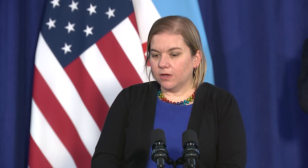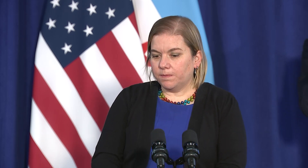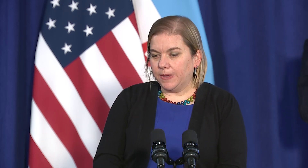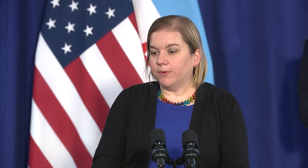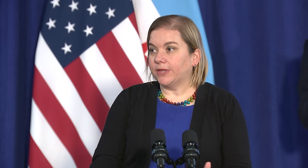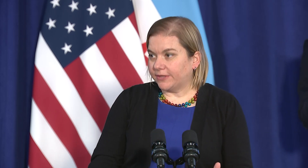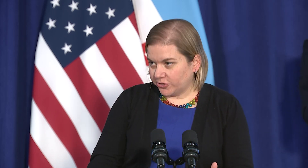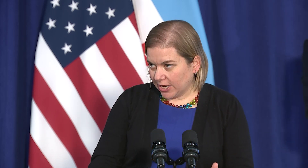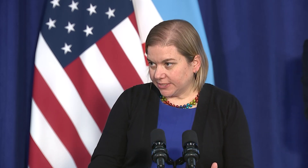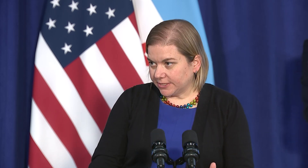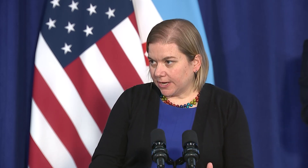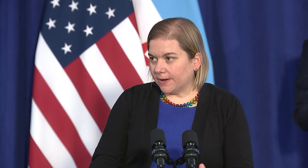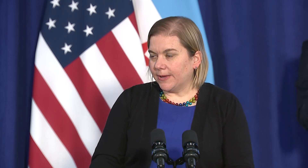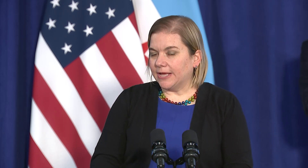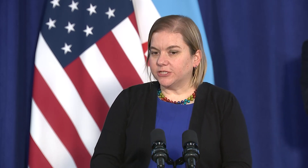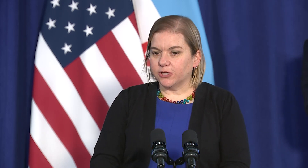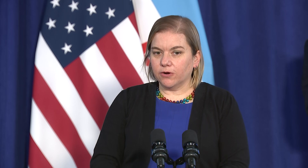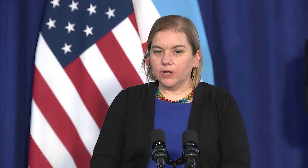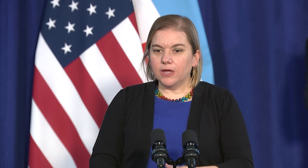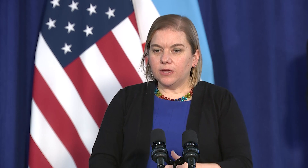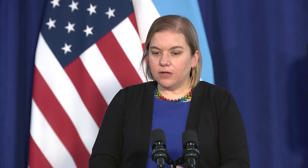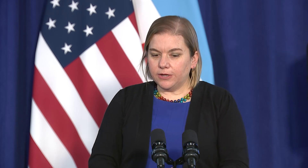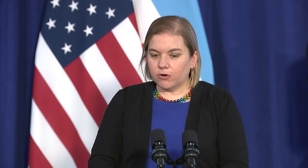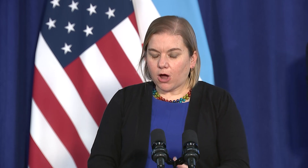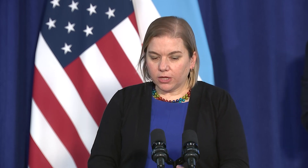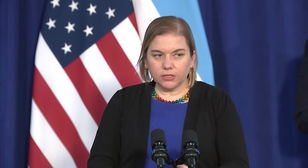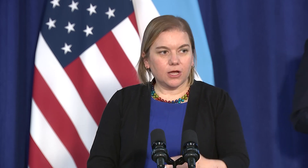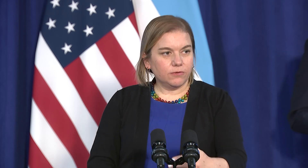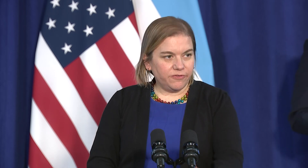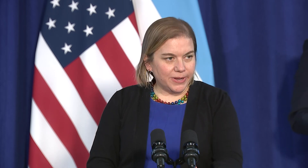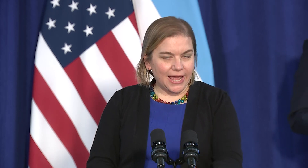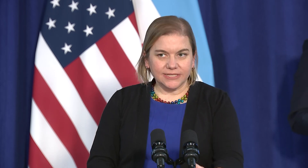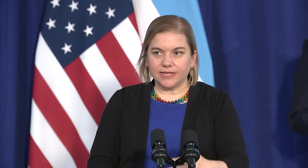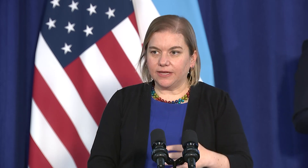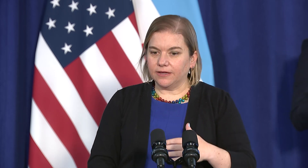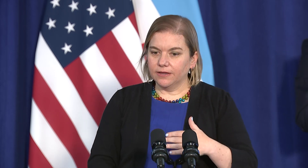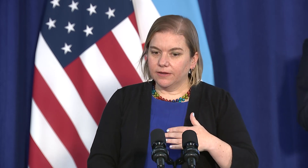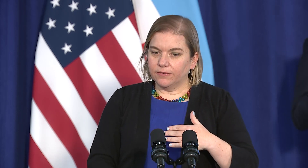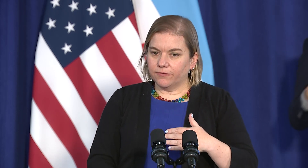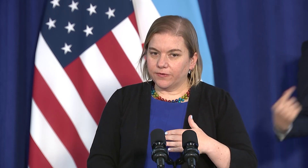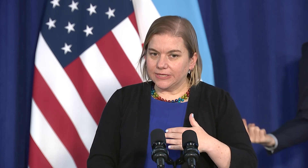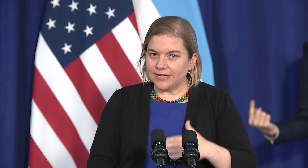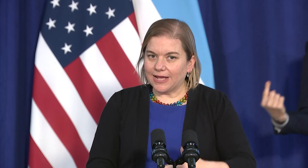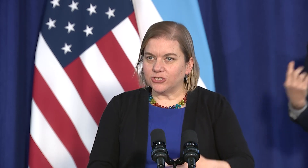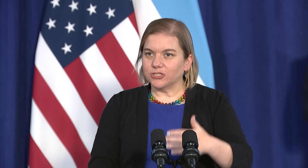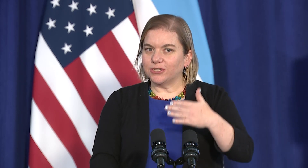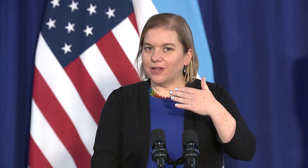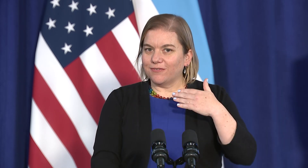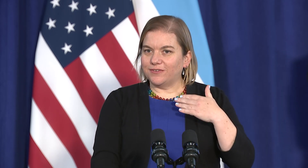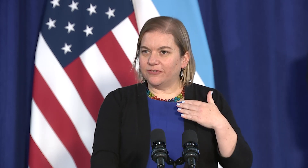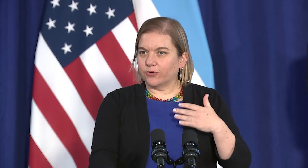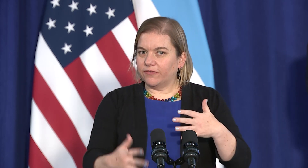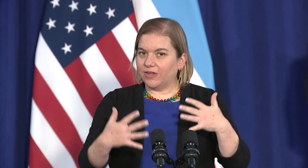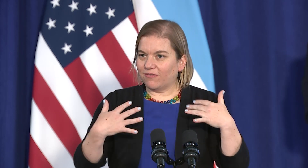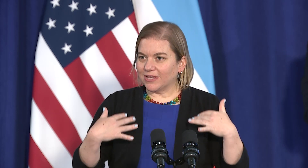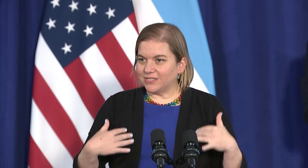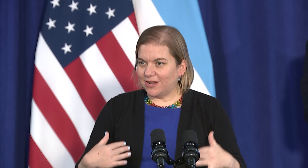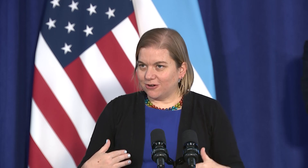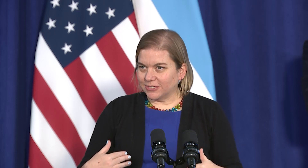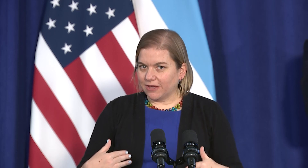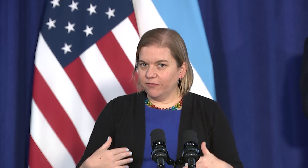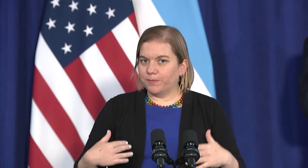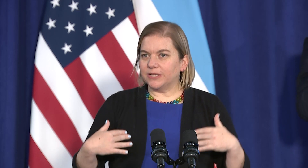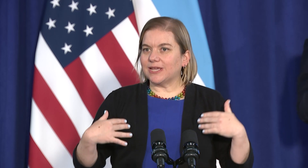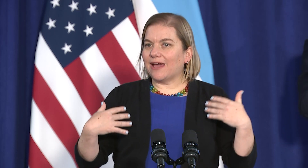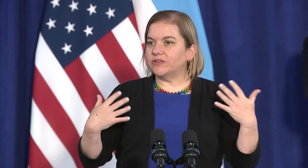with people that they trust. And so, all along we've been asking, it's not just enough to sort of get